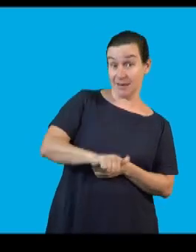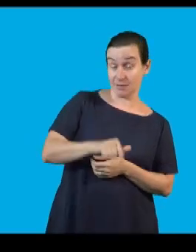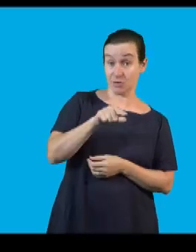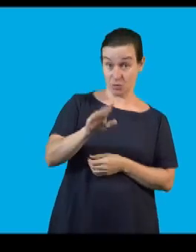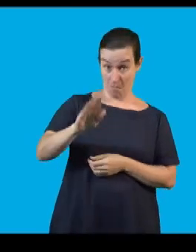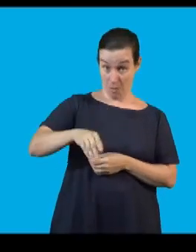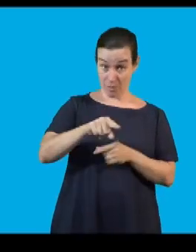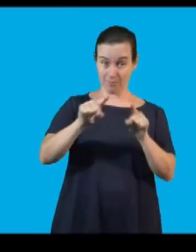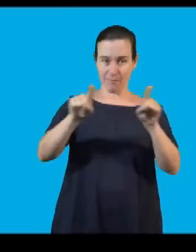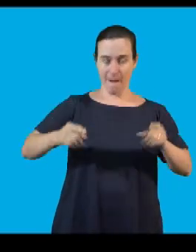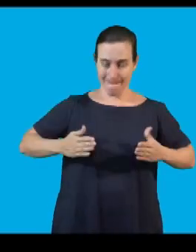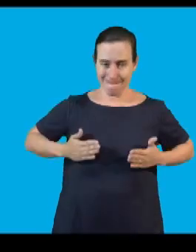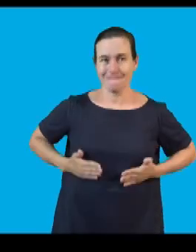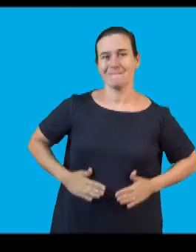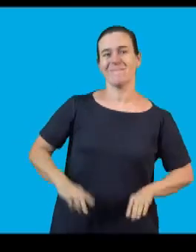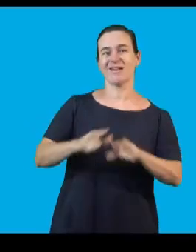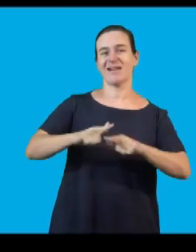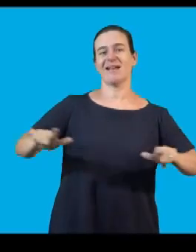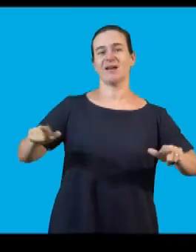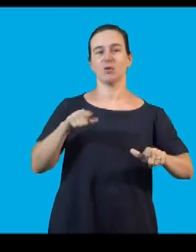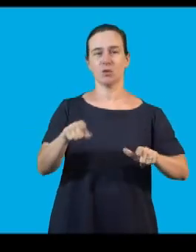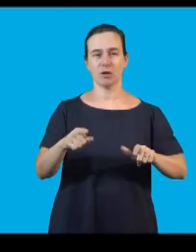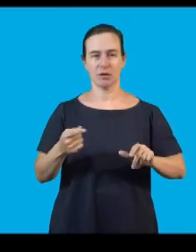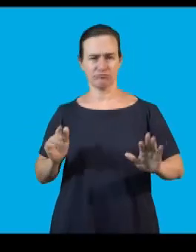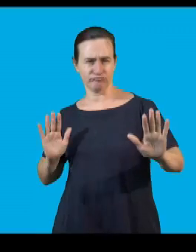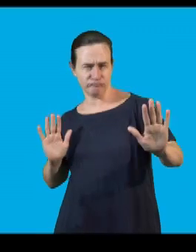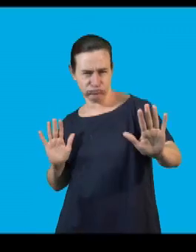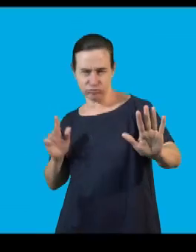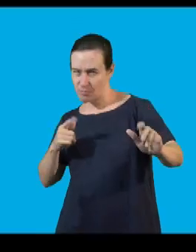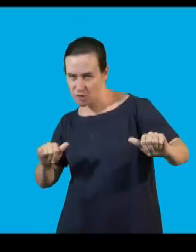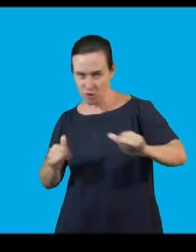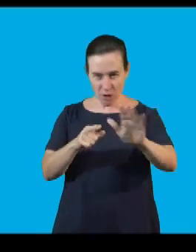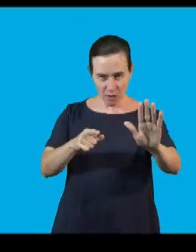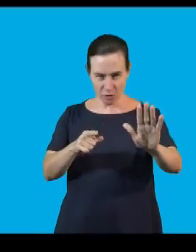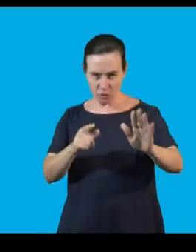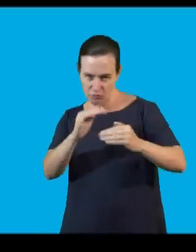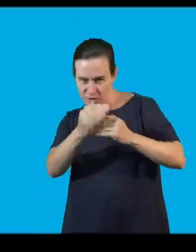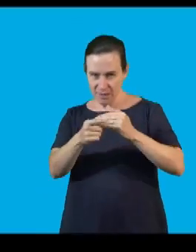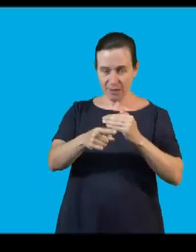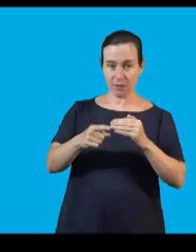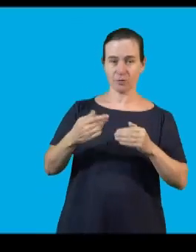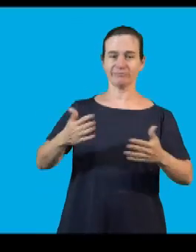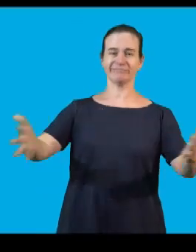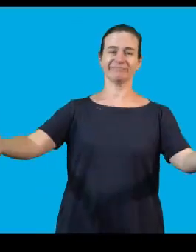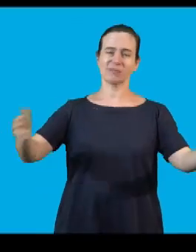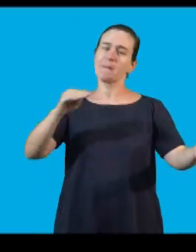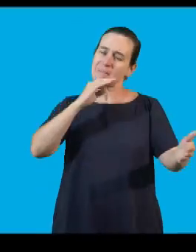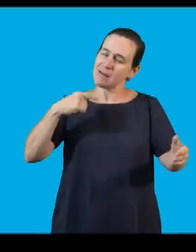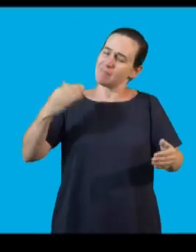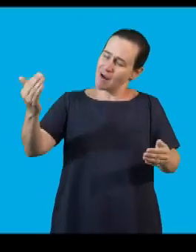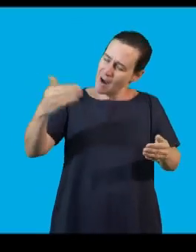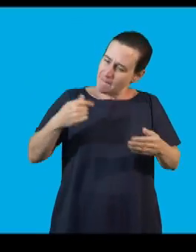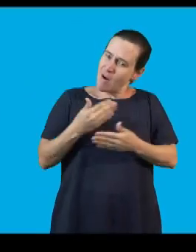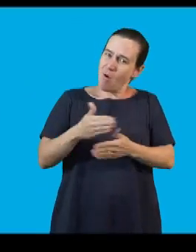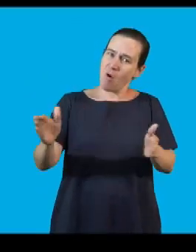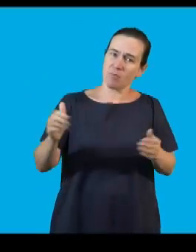Our next element, look at the body language, all right? When you're guarded or challenging, when you're open or showing interest, all right?